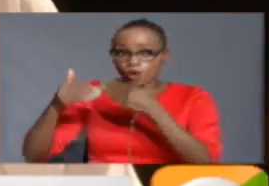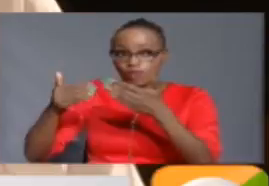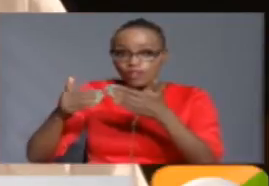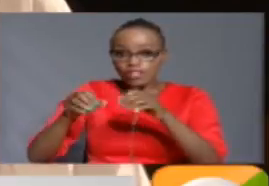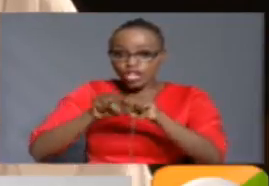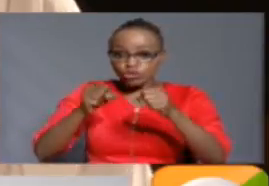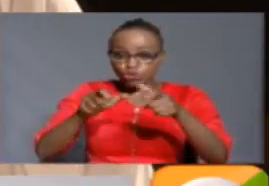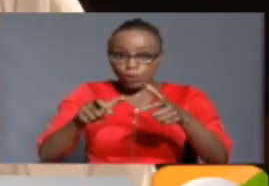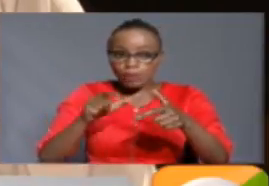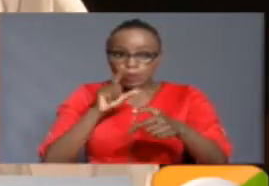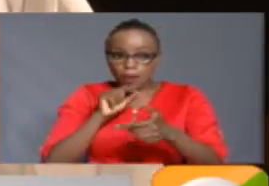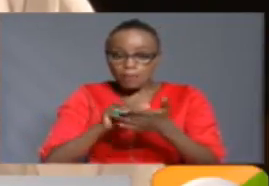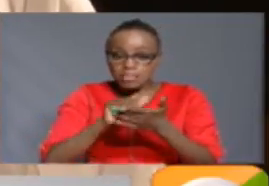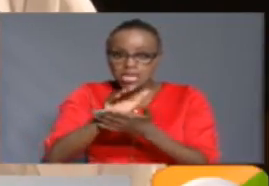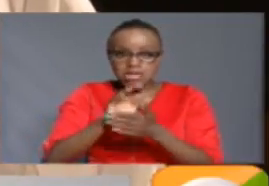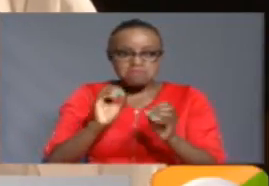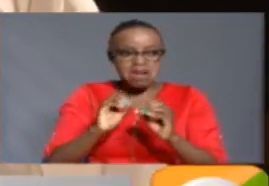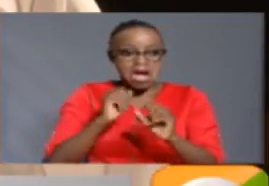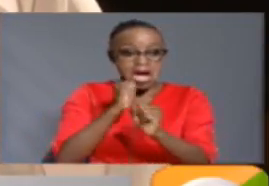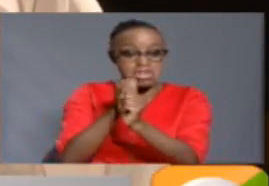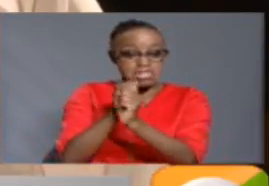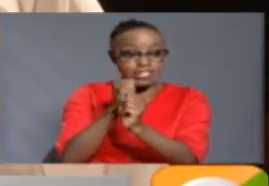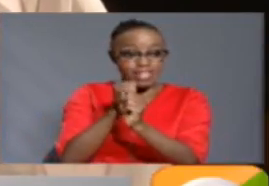media. It was not done